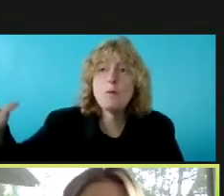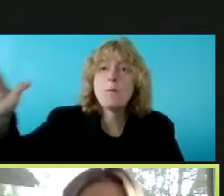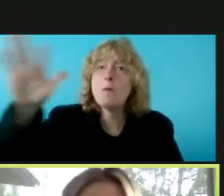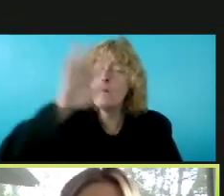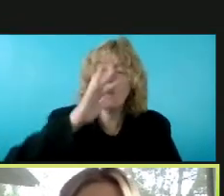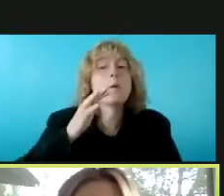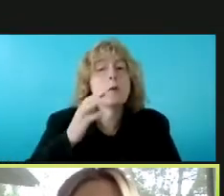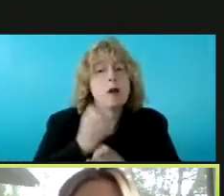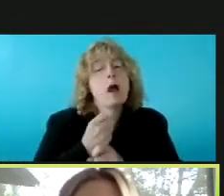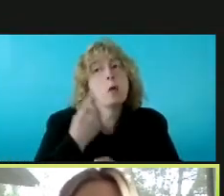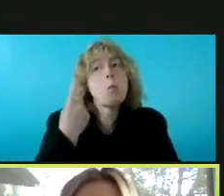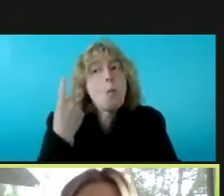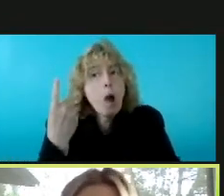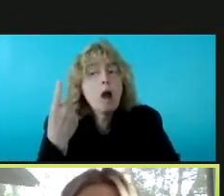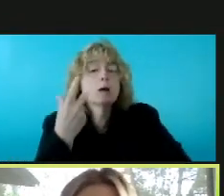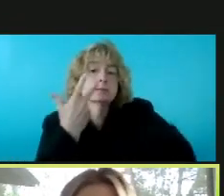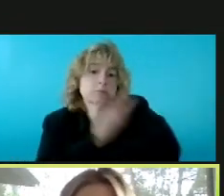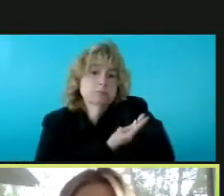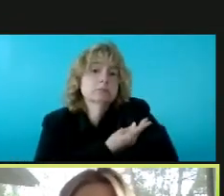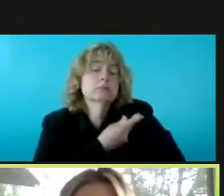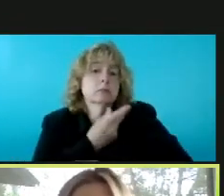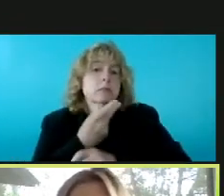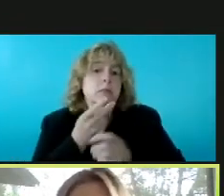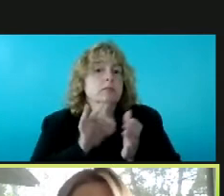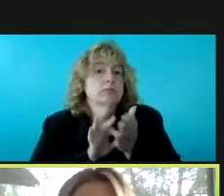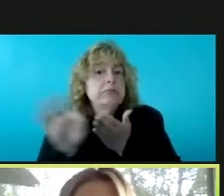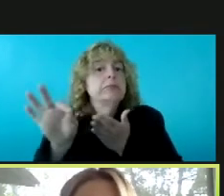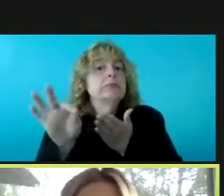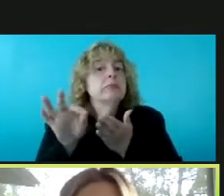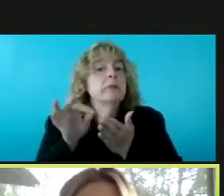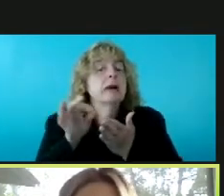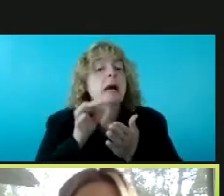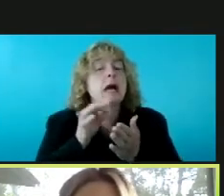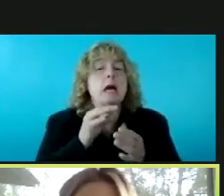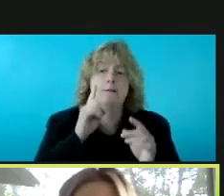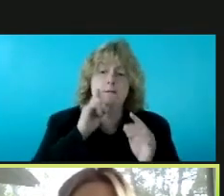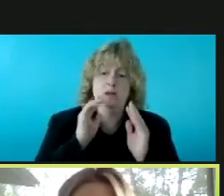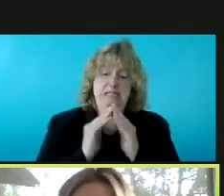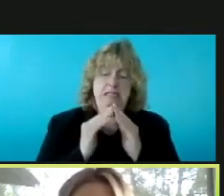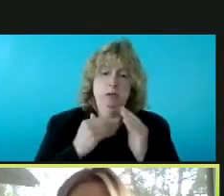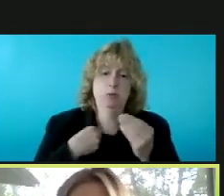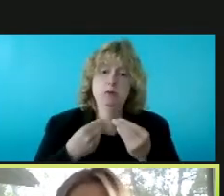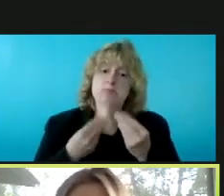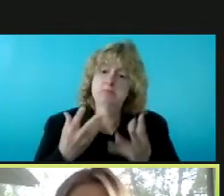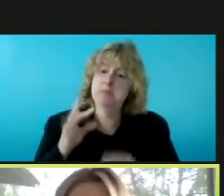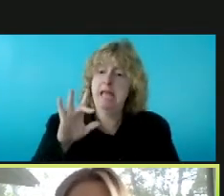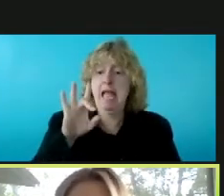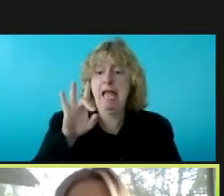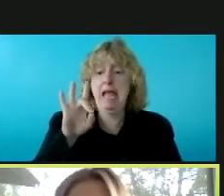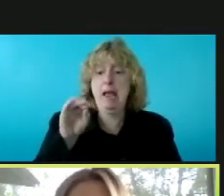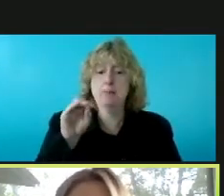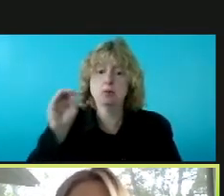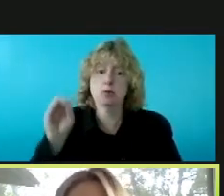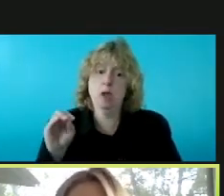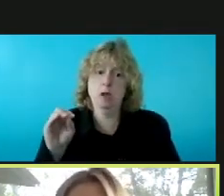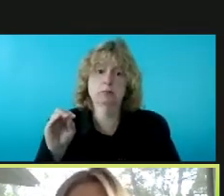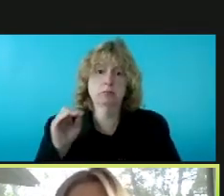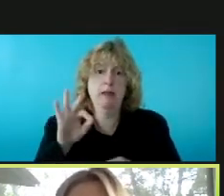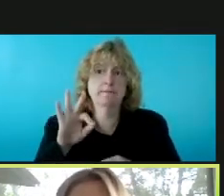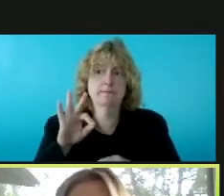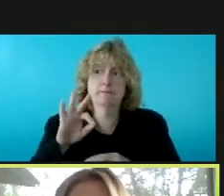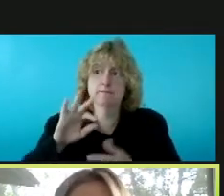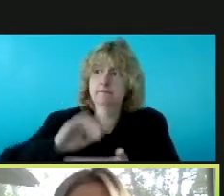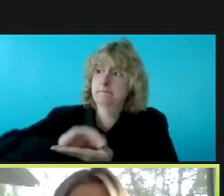COVID-19 vaccine. As a city, we've administered about 80% of our total doses we've received, and we've